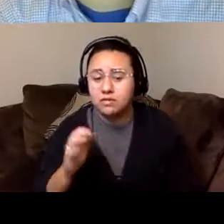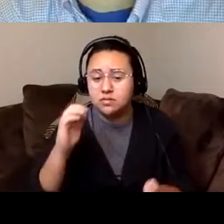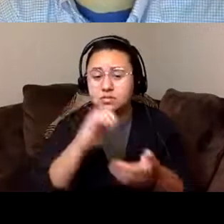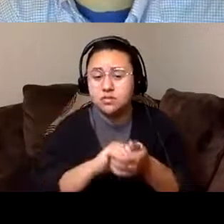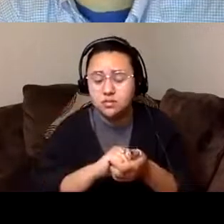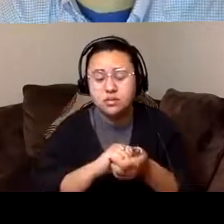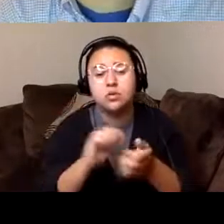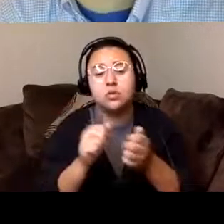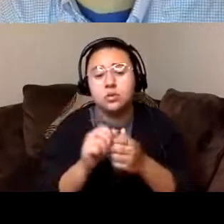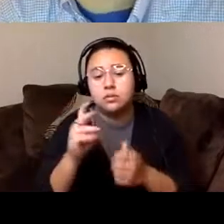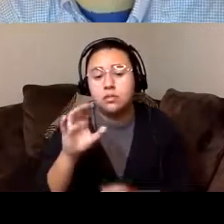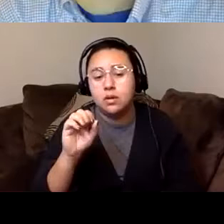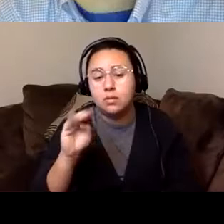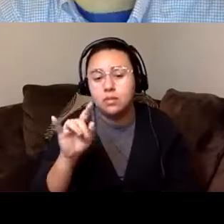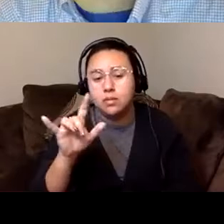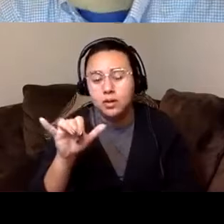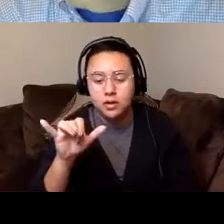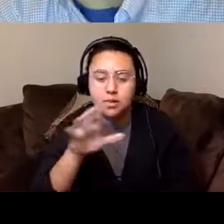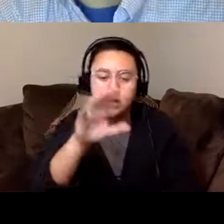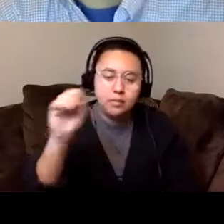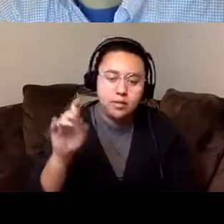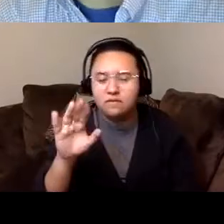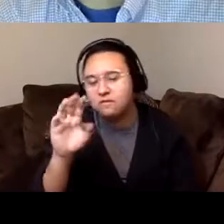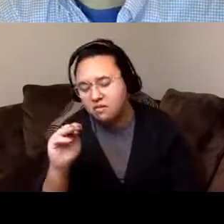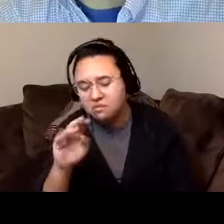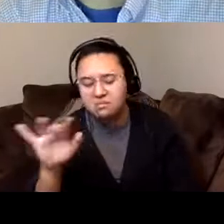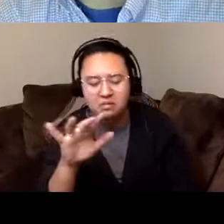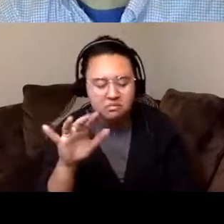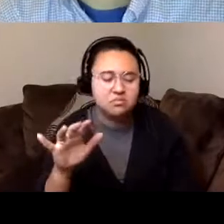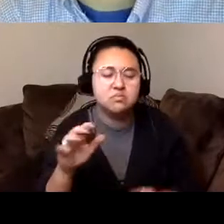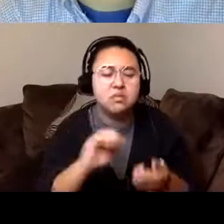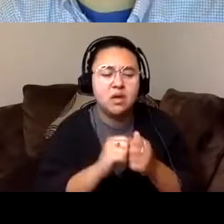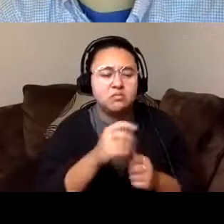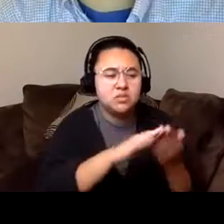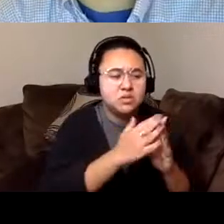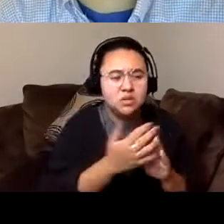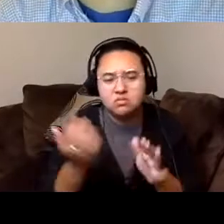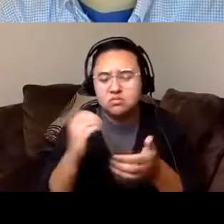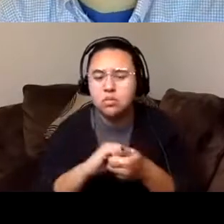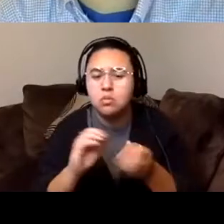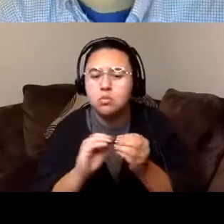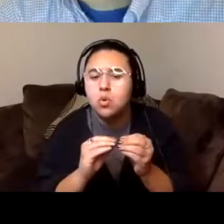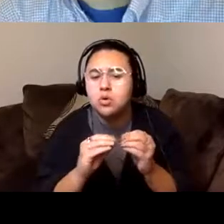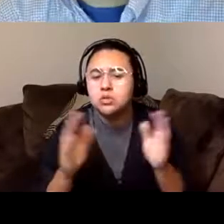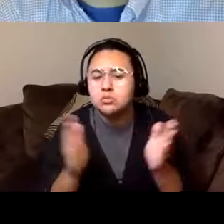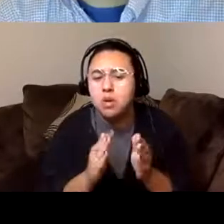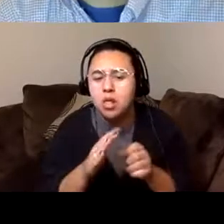micromobility, you know, firms or companies in these smaller contexts? And so